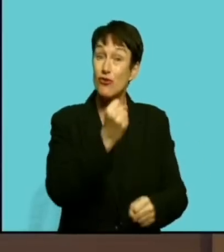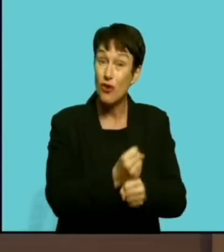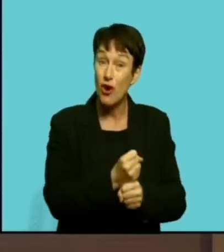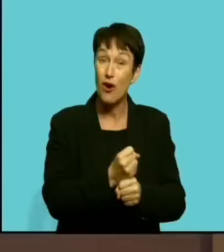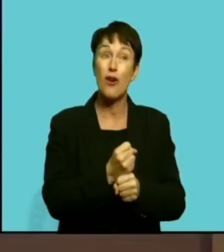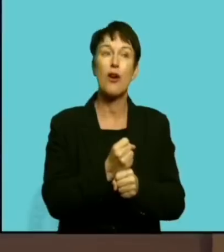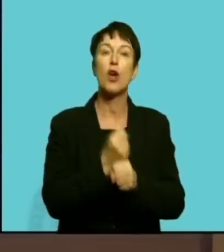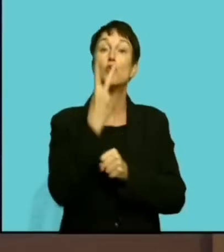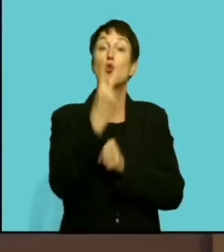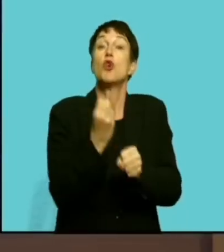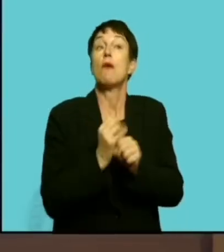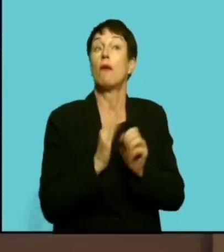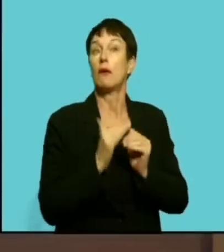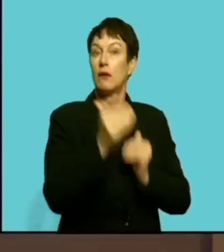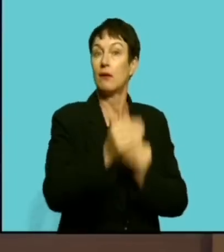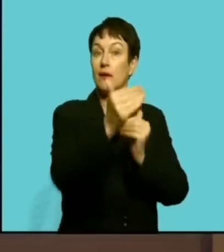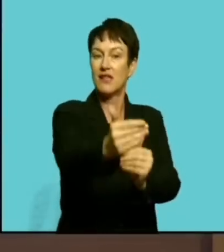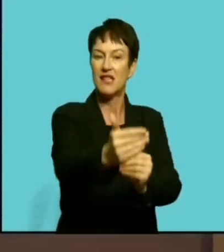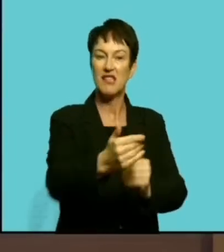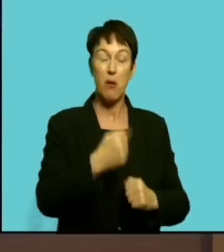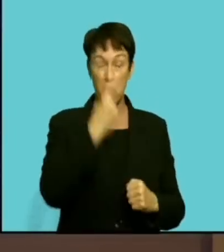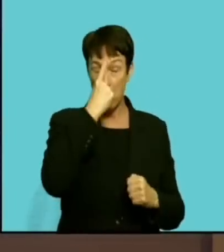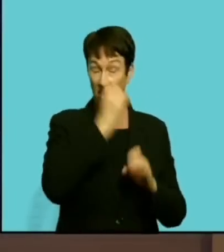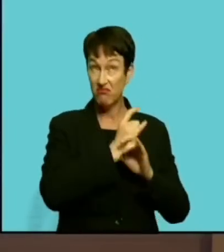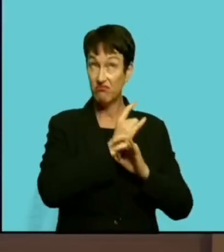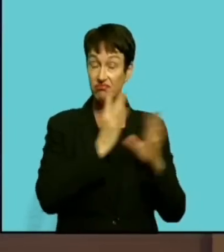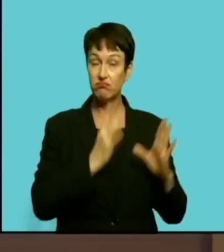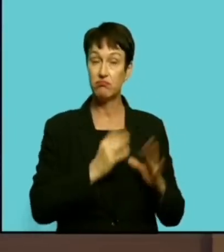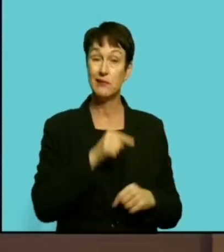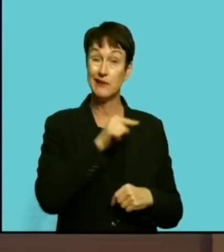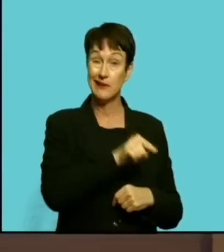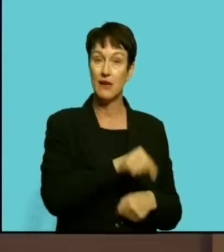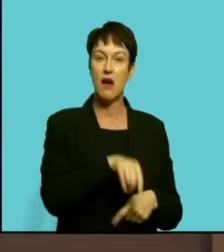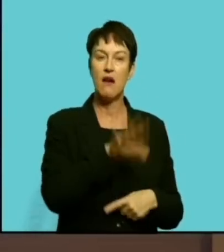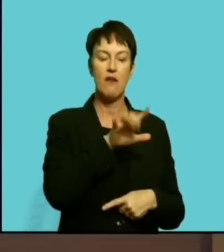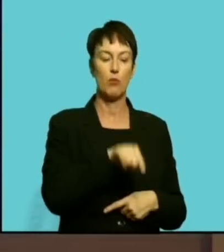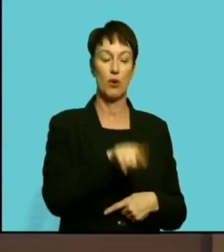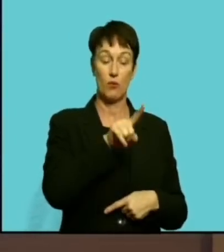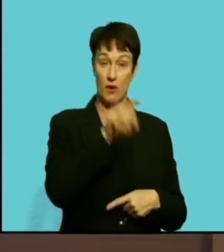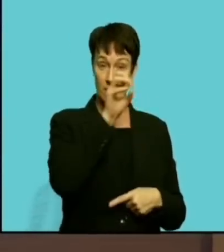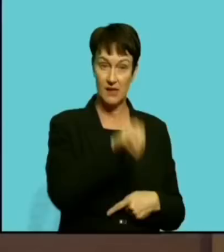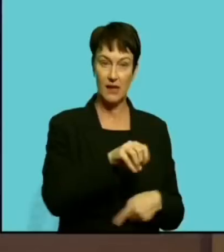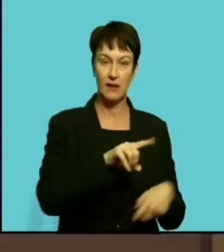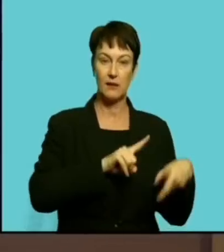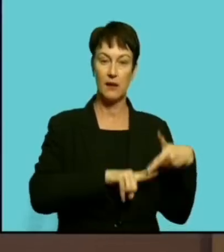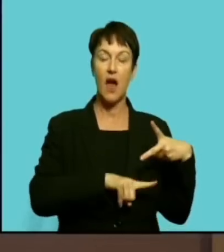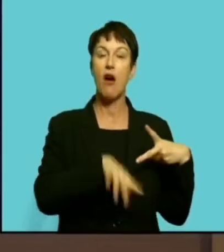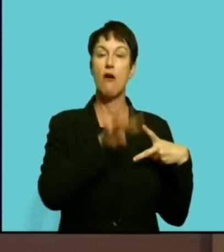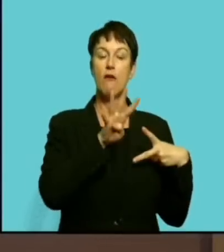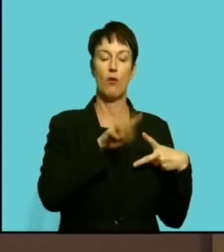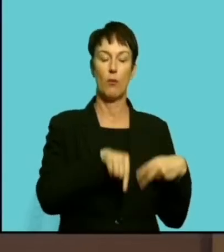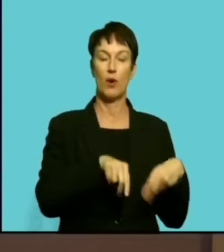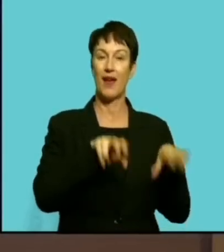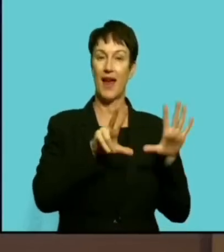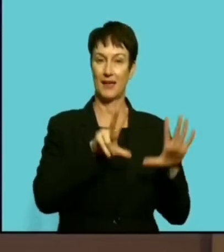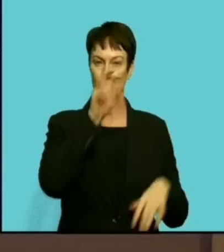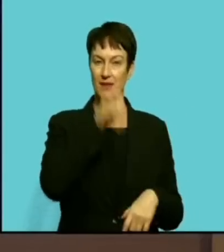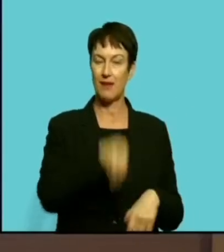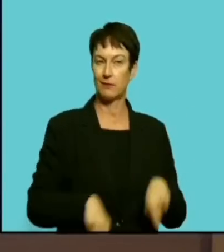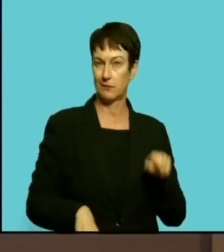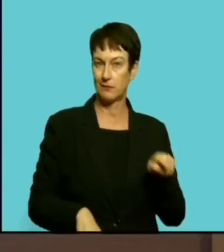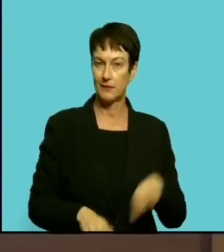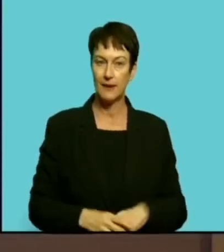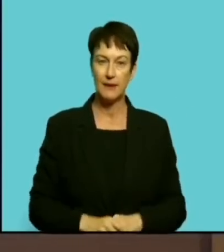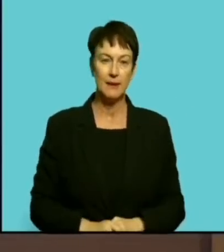2024 is slightly higher at 5.1% and 4.8% respectively. Core goods